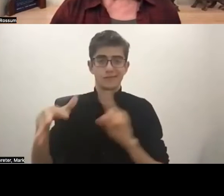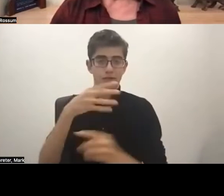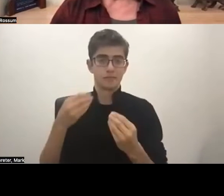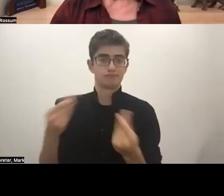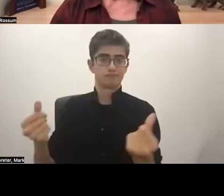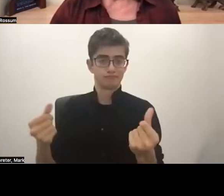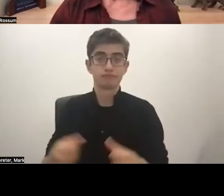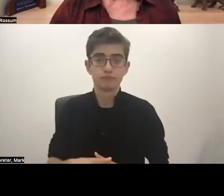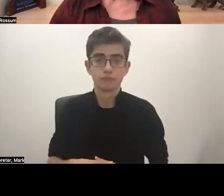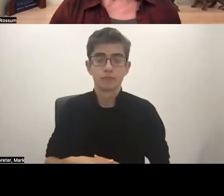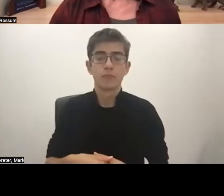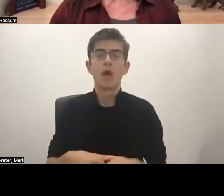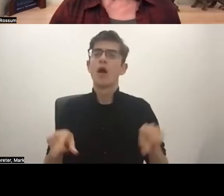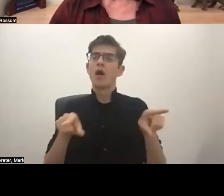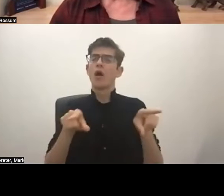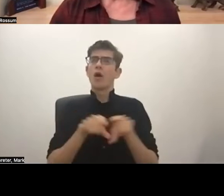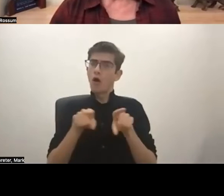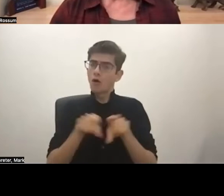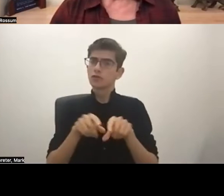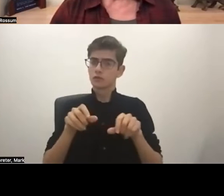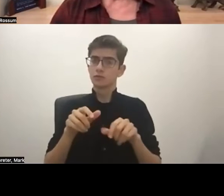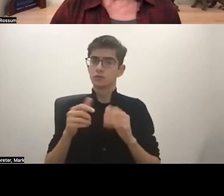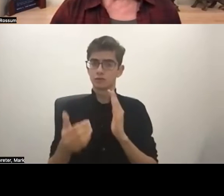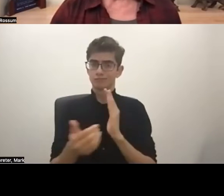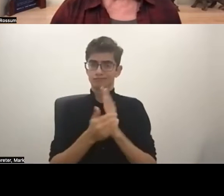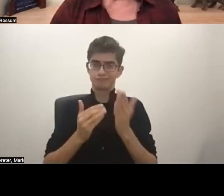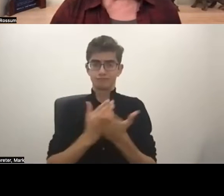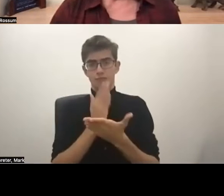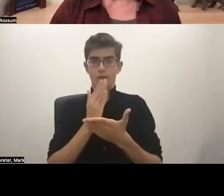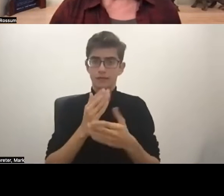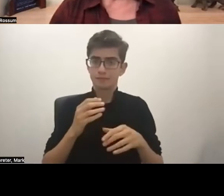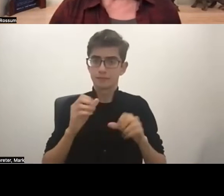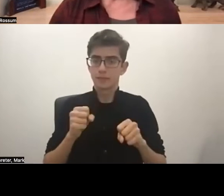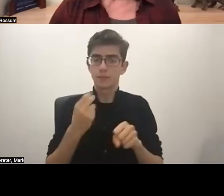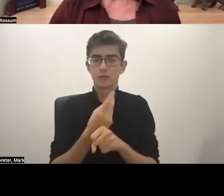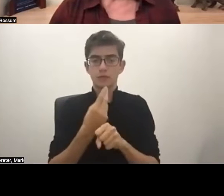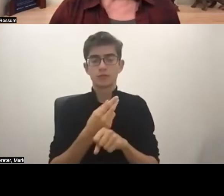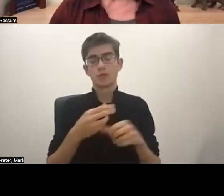It can be used as a tool in addition to tools like SECRA